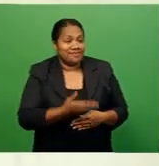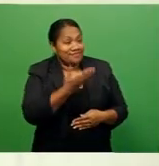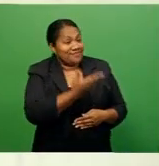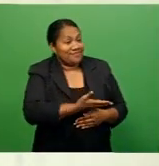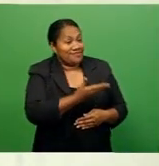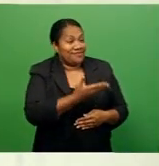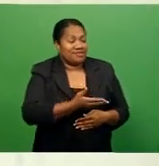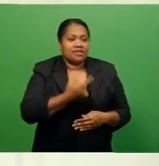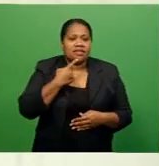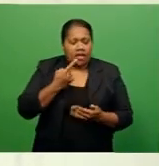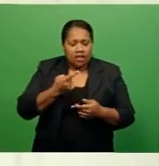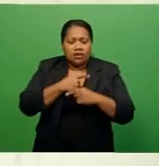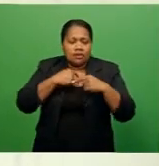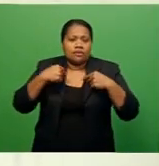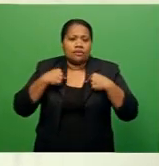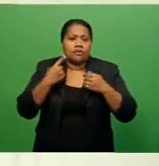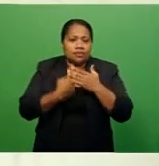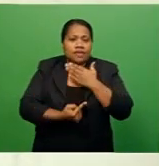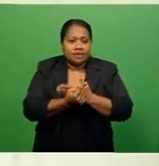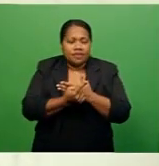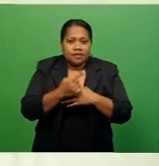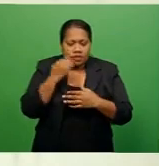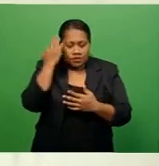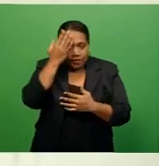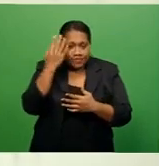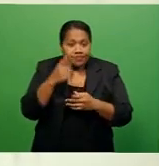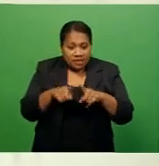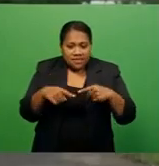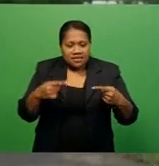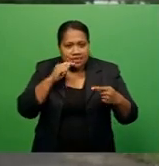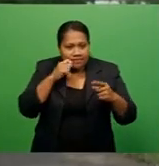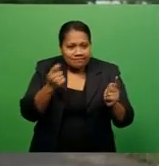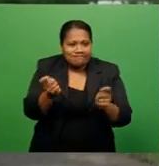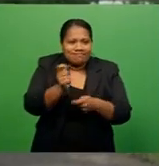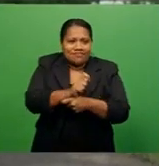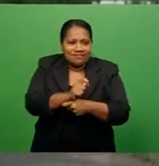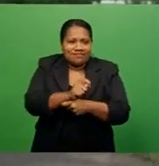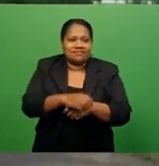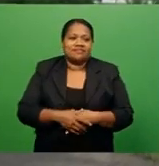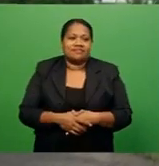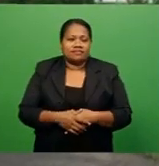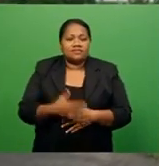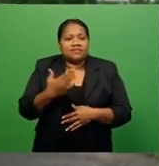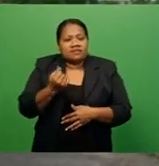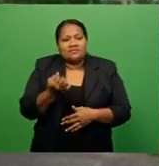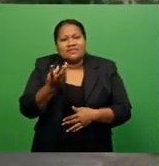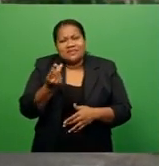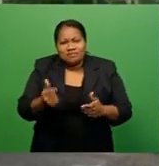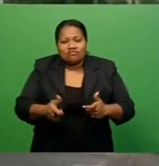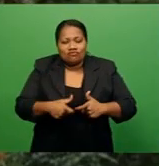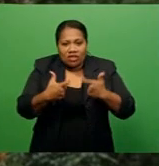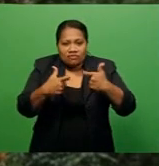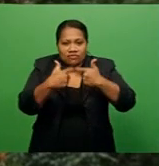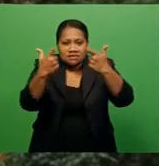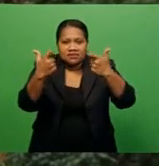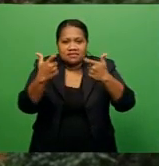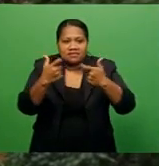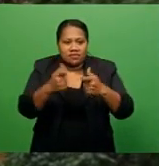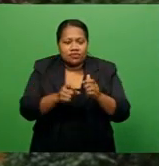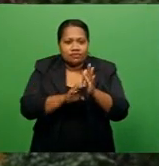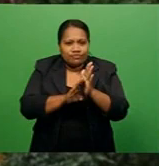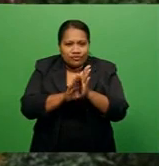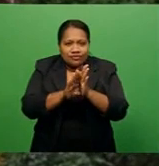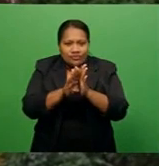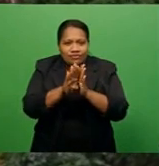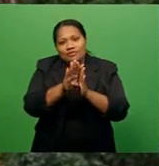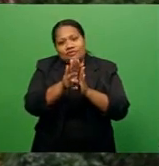We are optimistic that things will change following what happened. There will be some initial challenges, then progress and cooperation